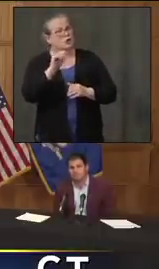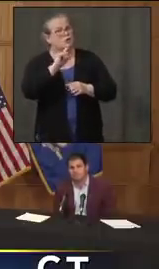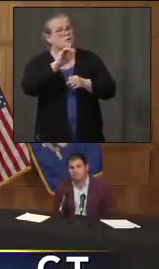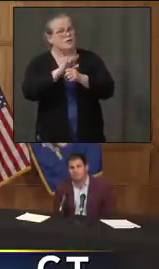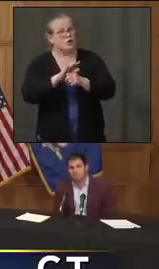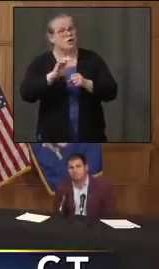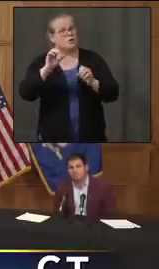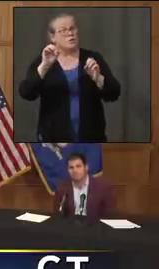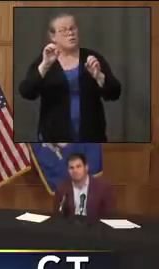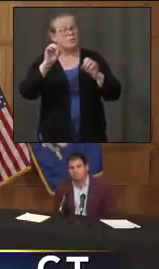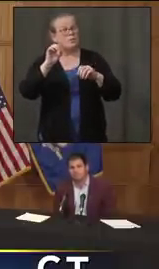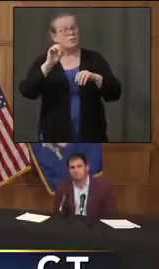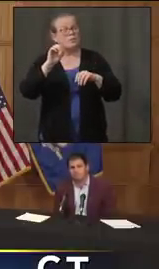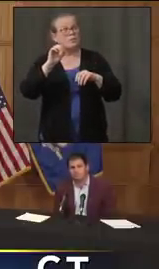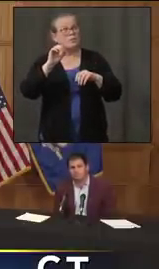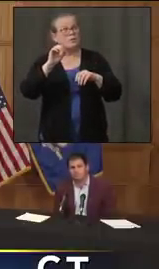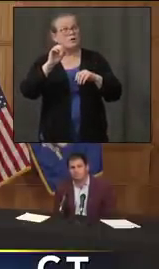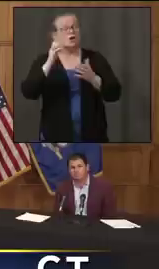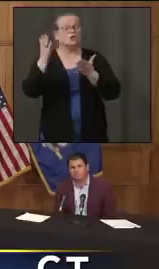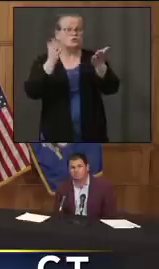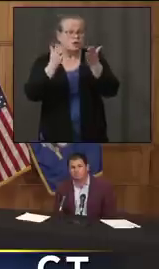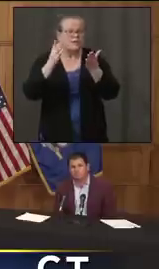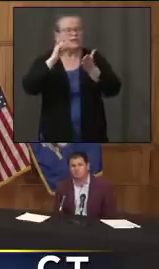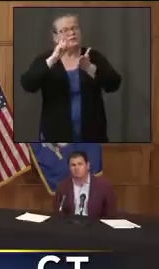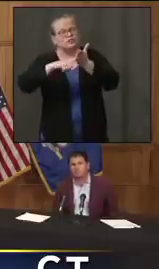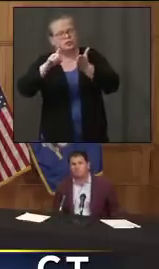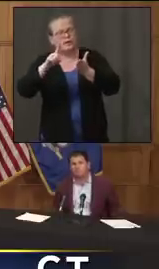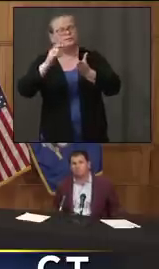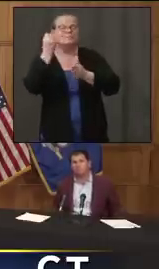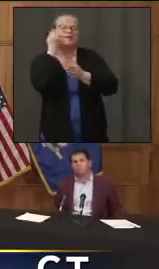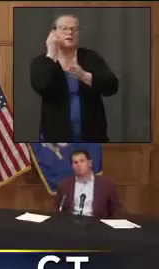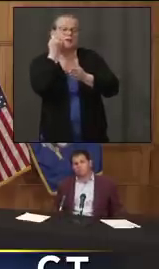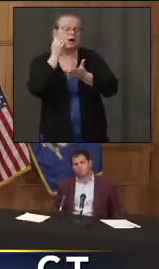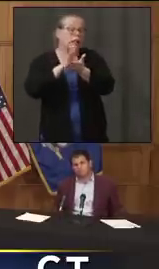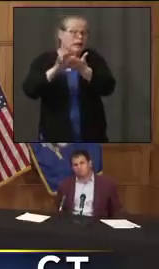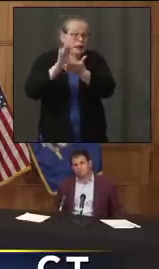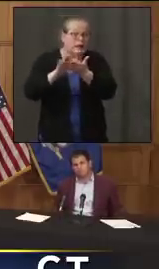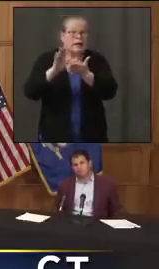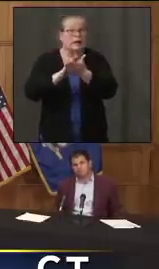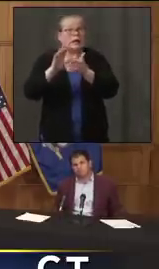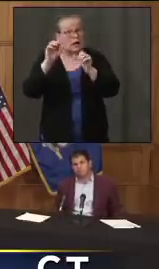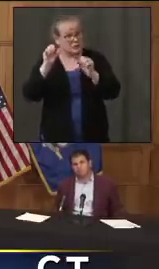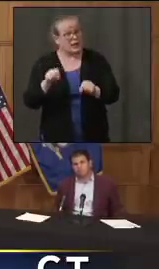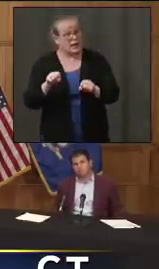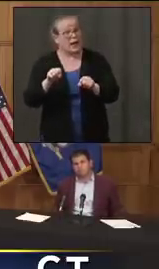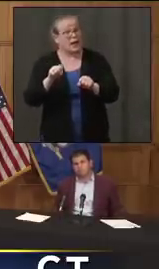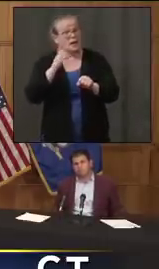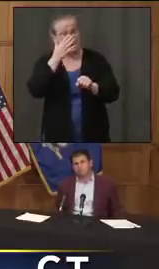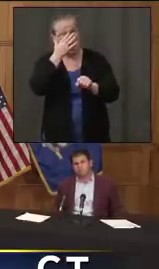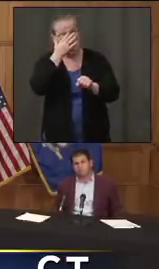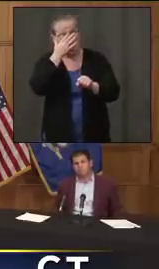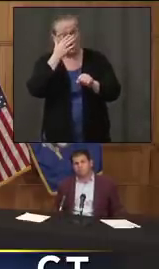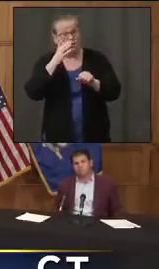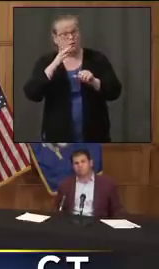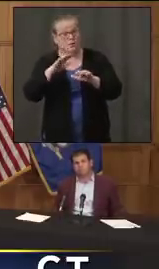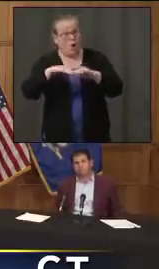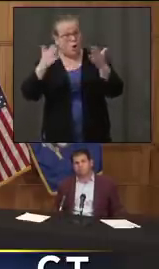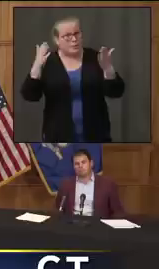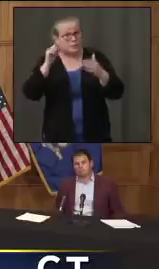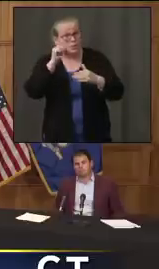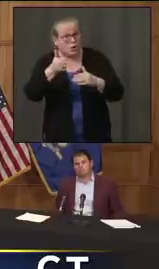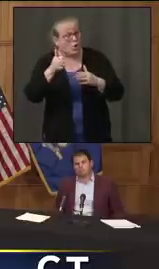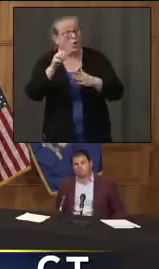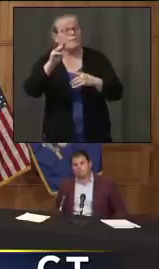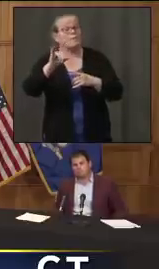services, non-emergency services like checkups and cleanings, they can come back like soon as tomorrow or May 20th